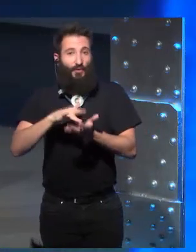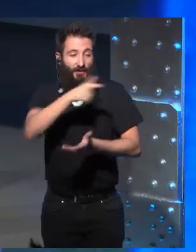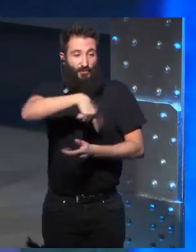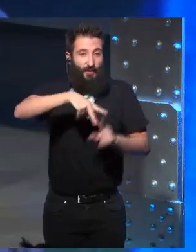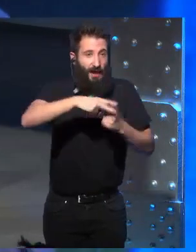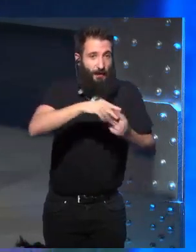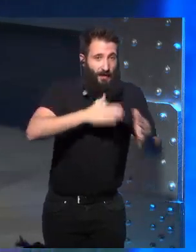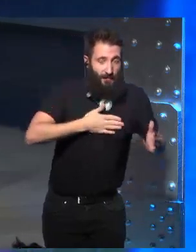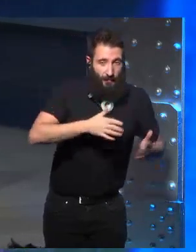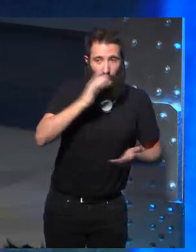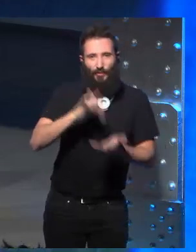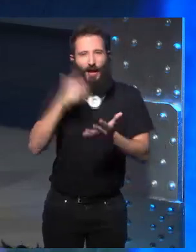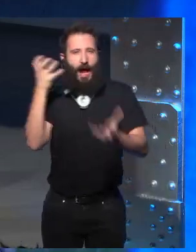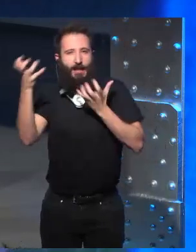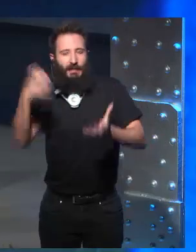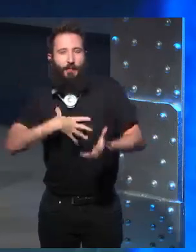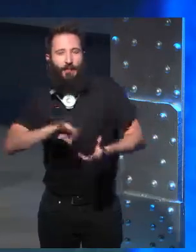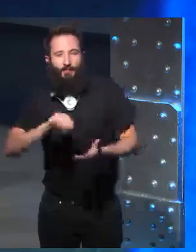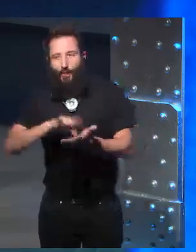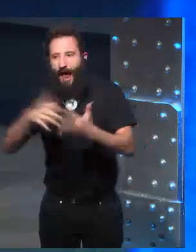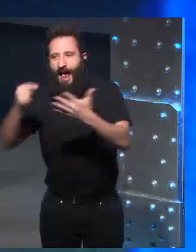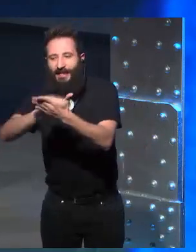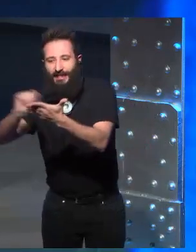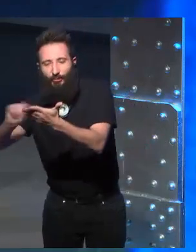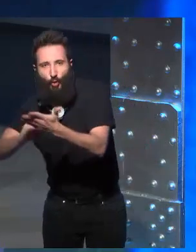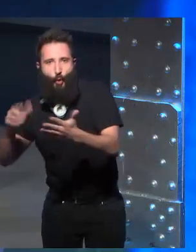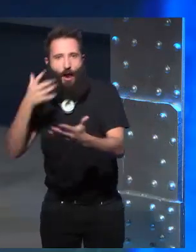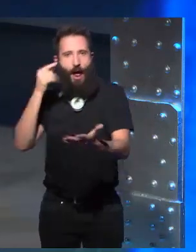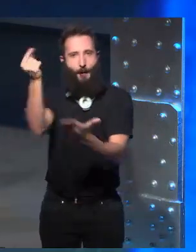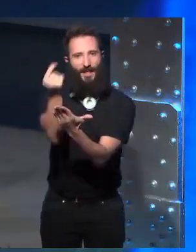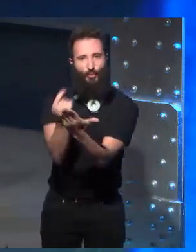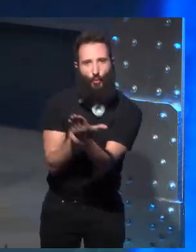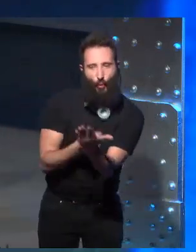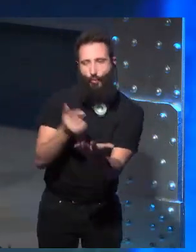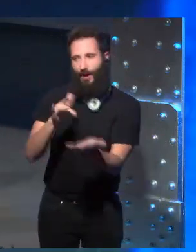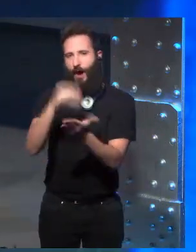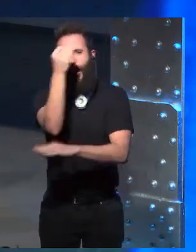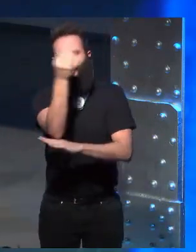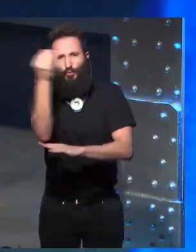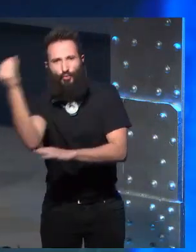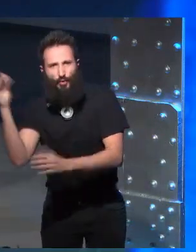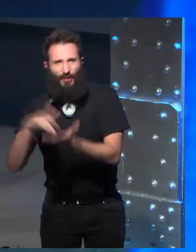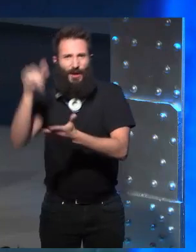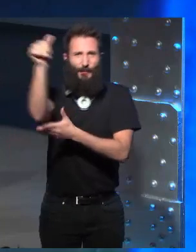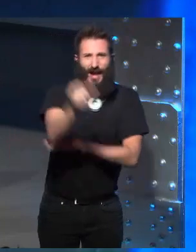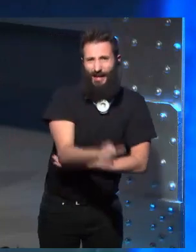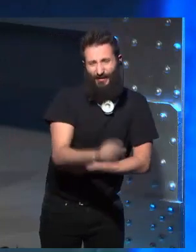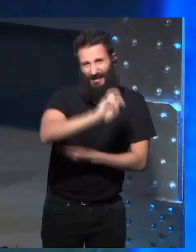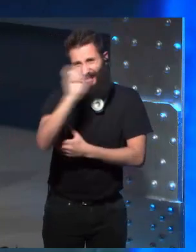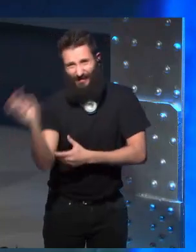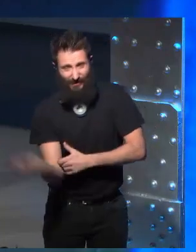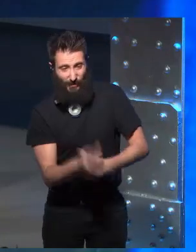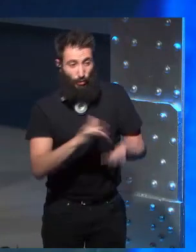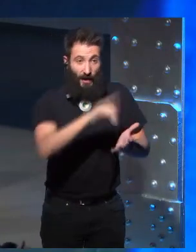writing, drawing, sculpting, whatever, filming. Scientist uses mathematics.